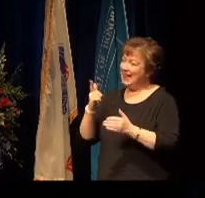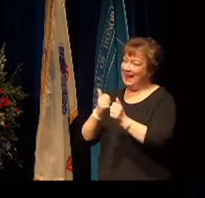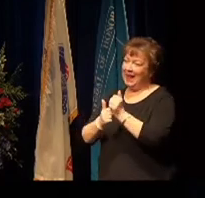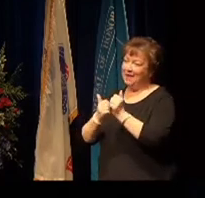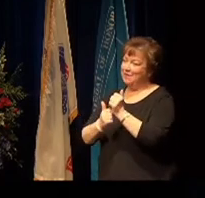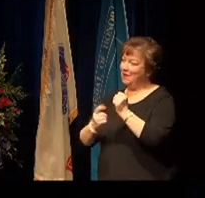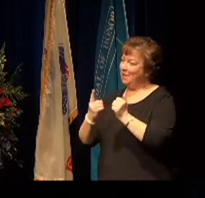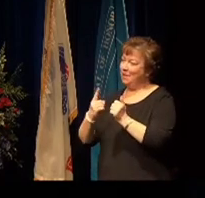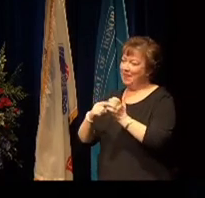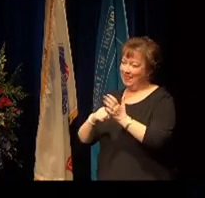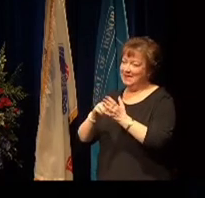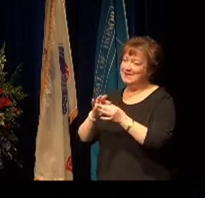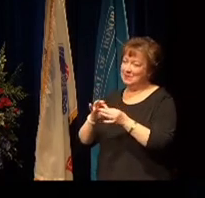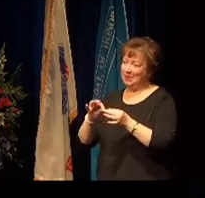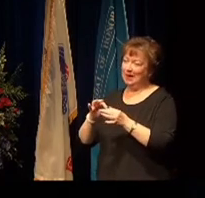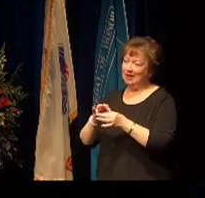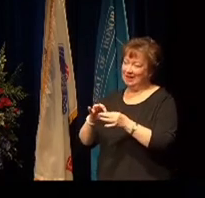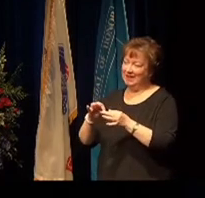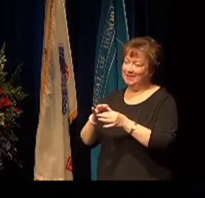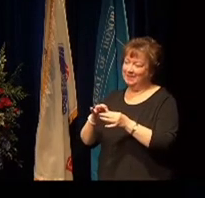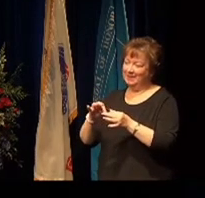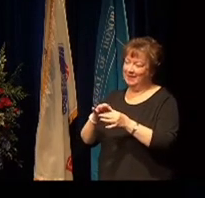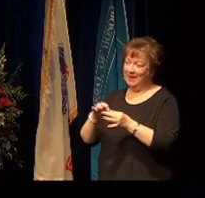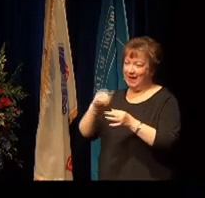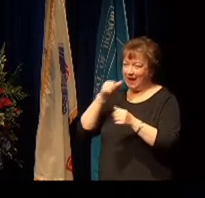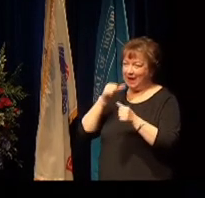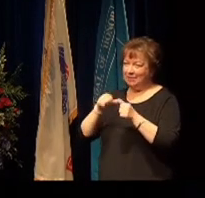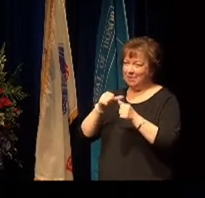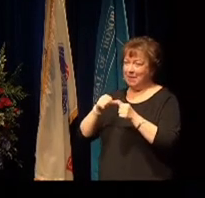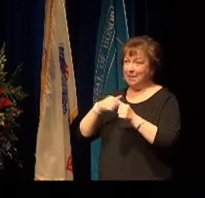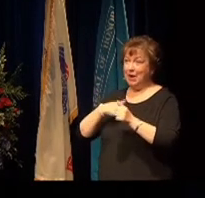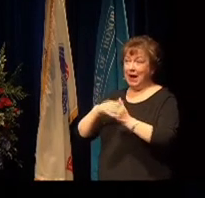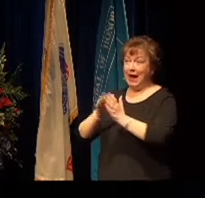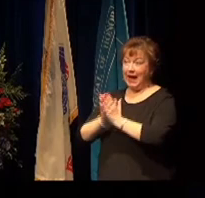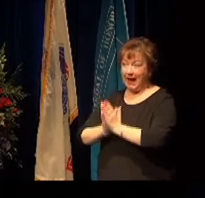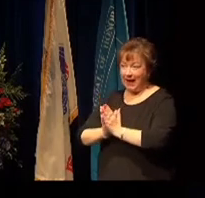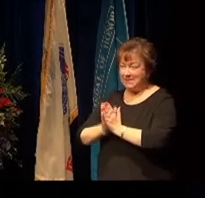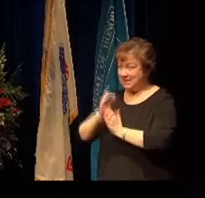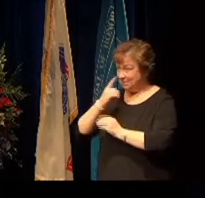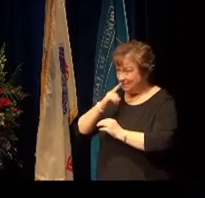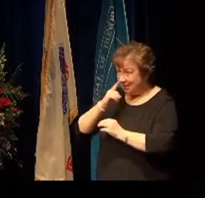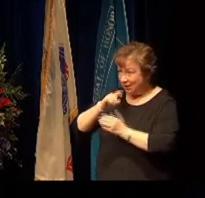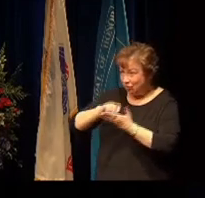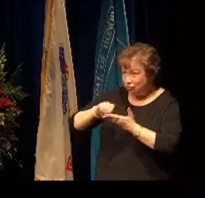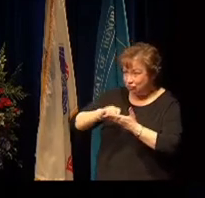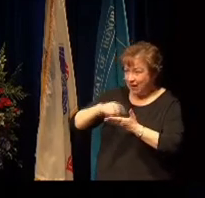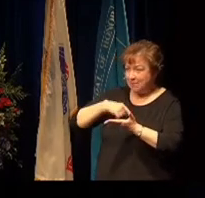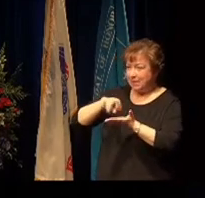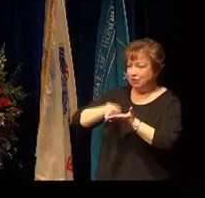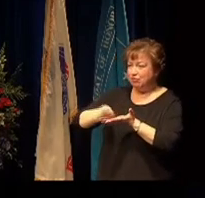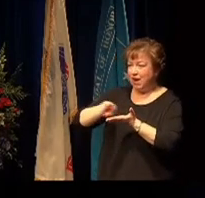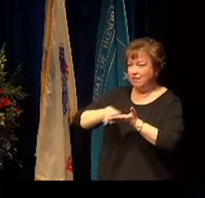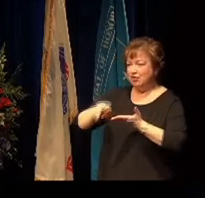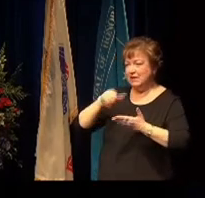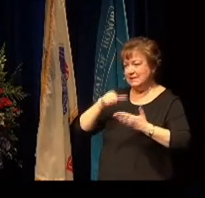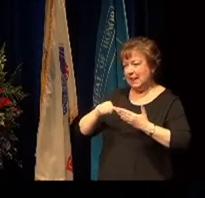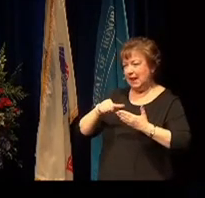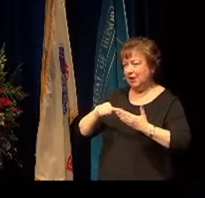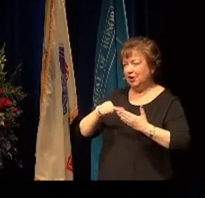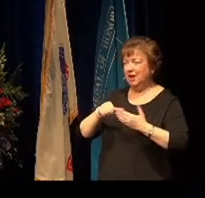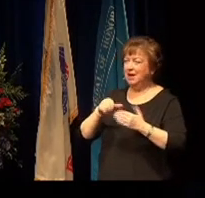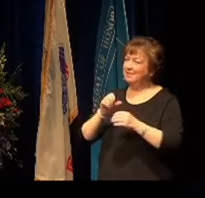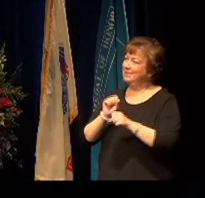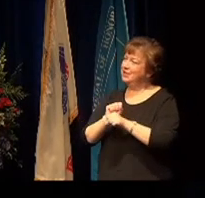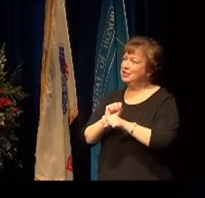listen. I can remember asking him to write me a reference letter in regards to a job that I really wanted to